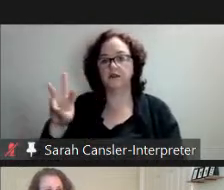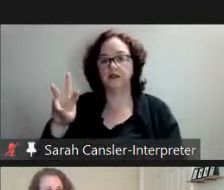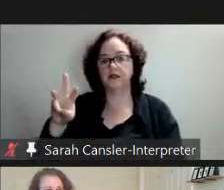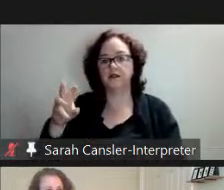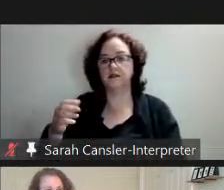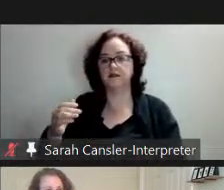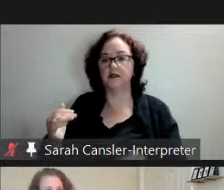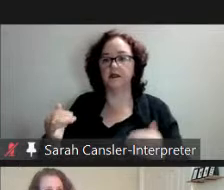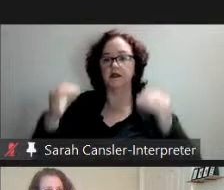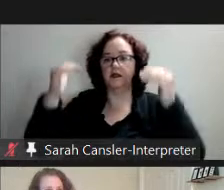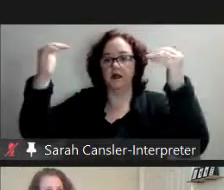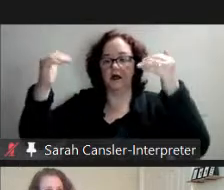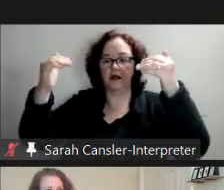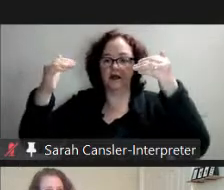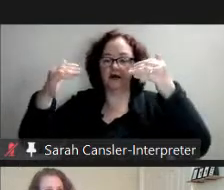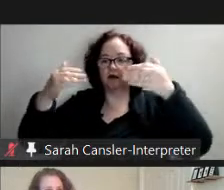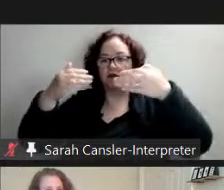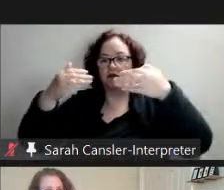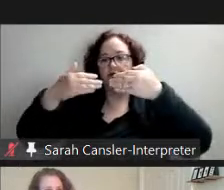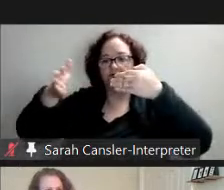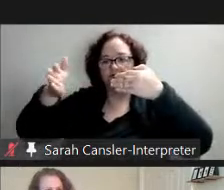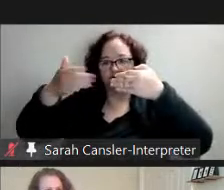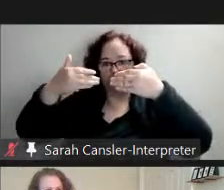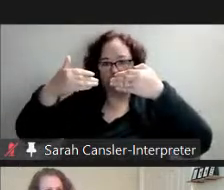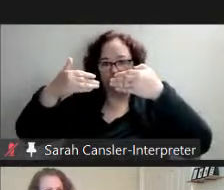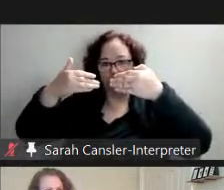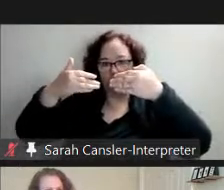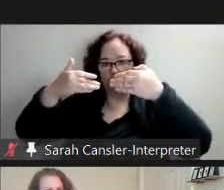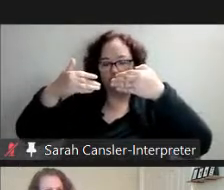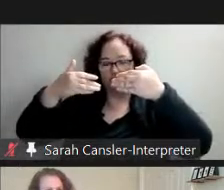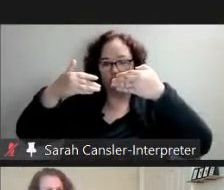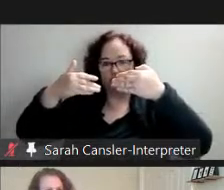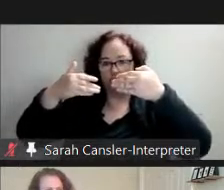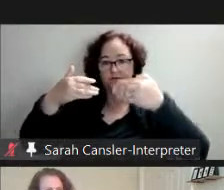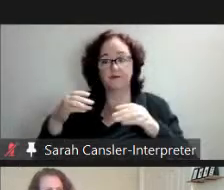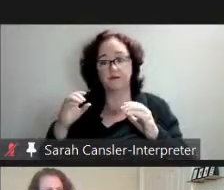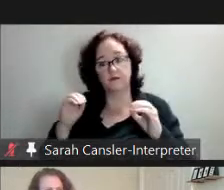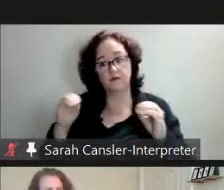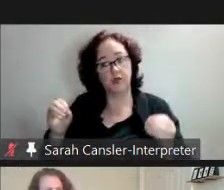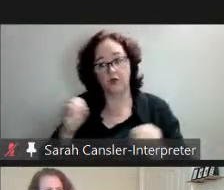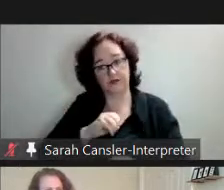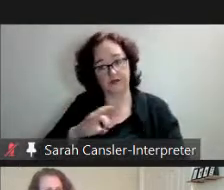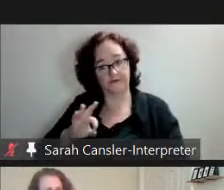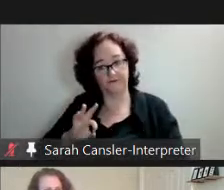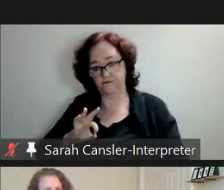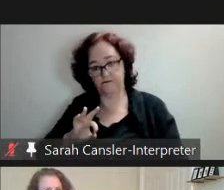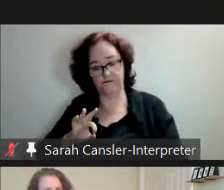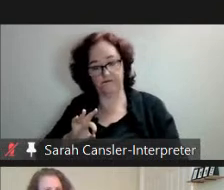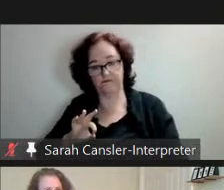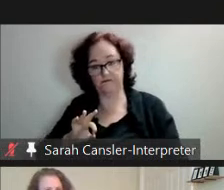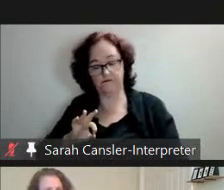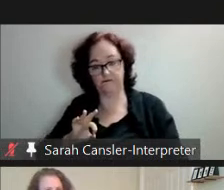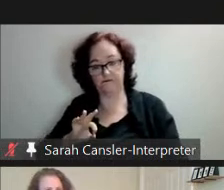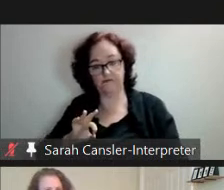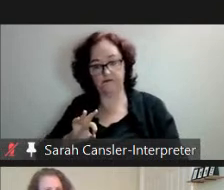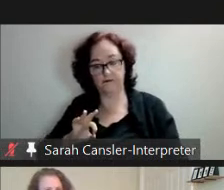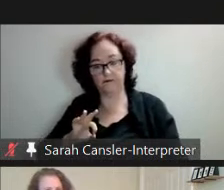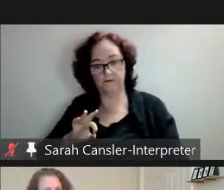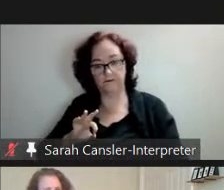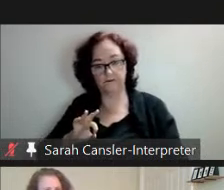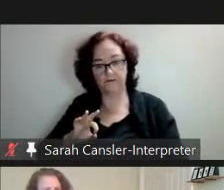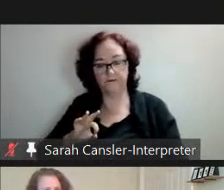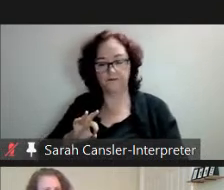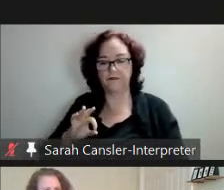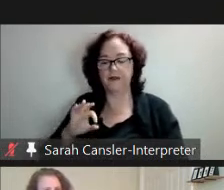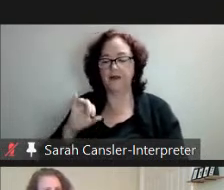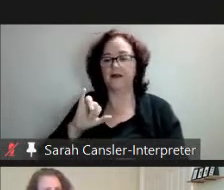system, and those are also at unstaffed entrances, and they're like the